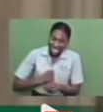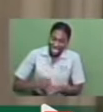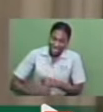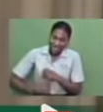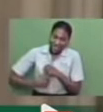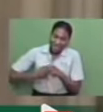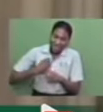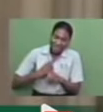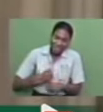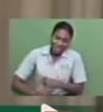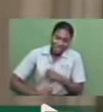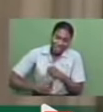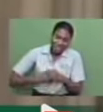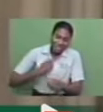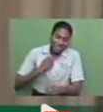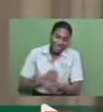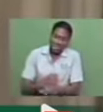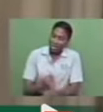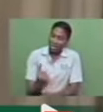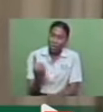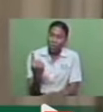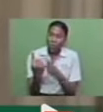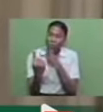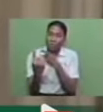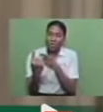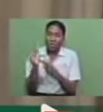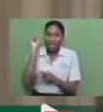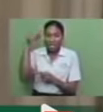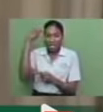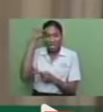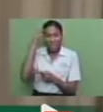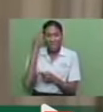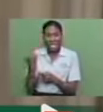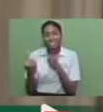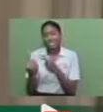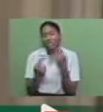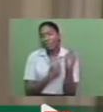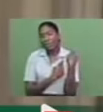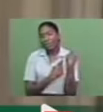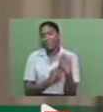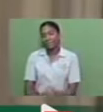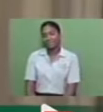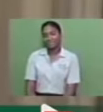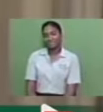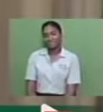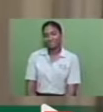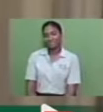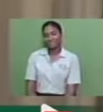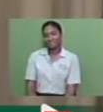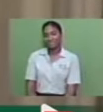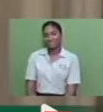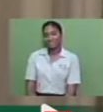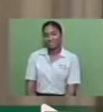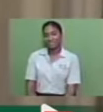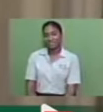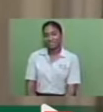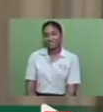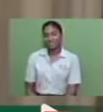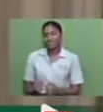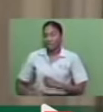one government there for decades. No other government has ever been there for decades. Decades of